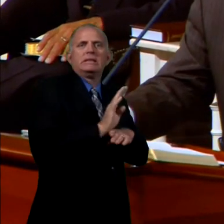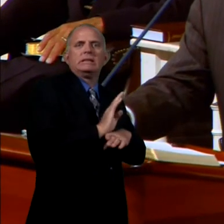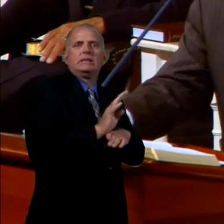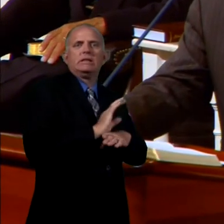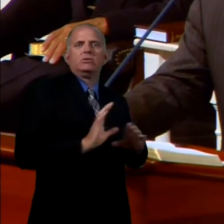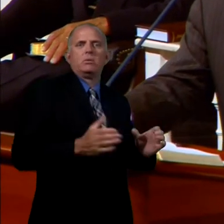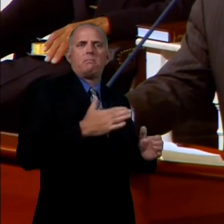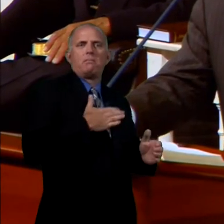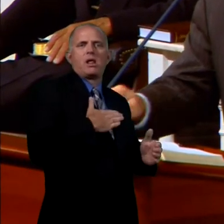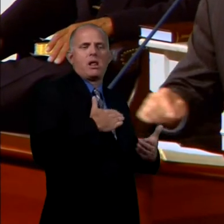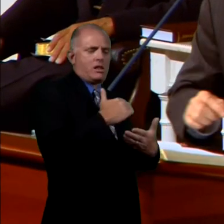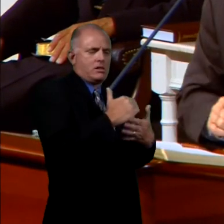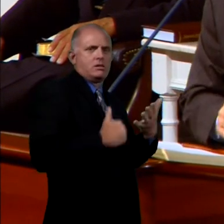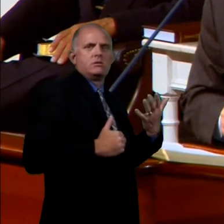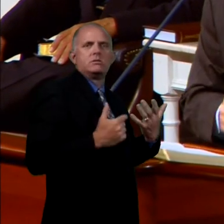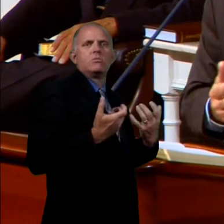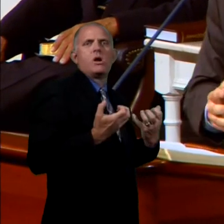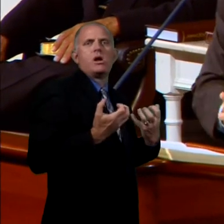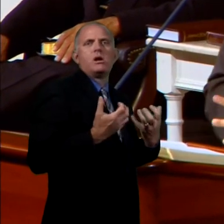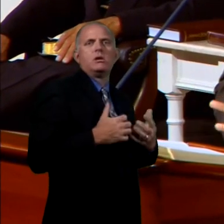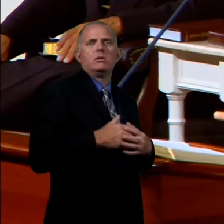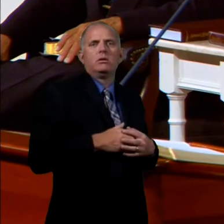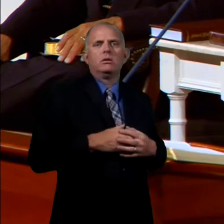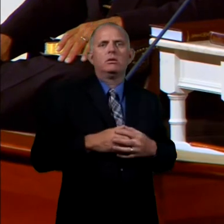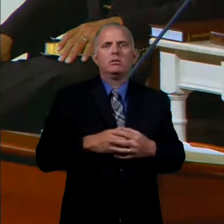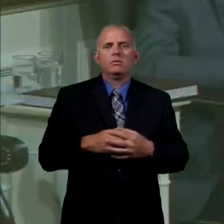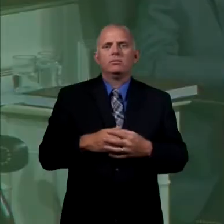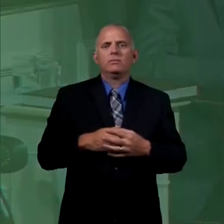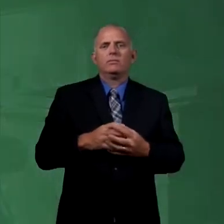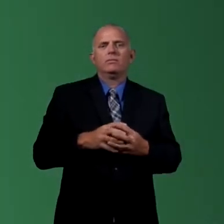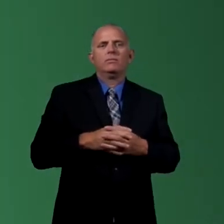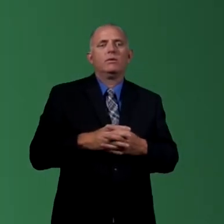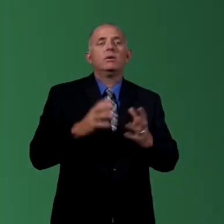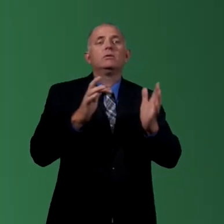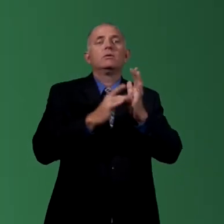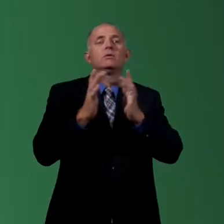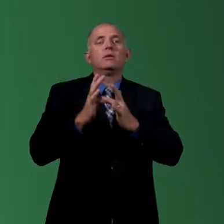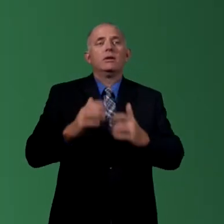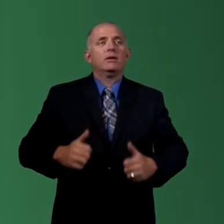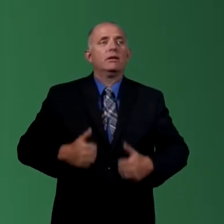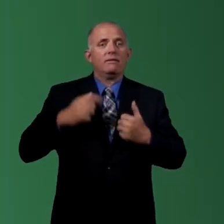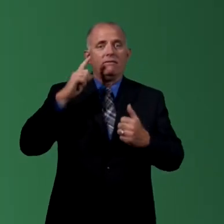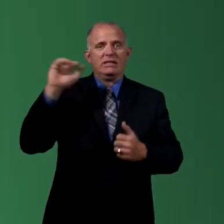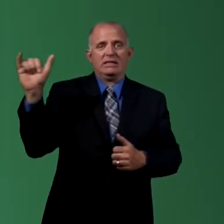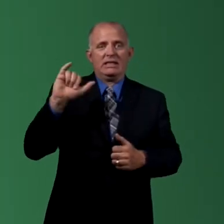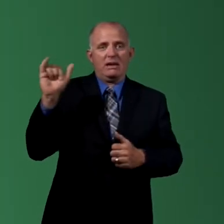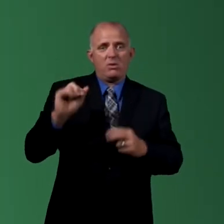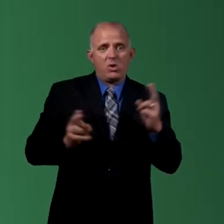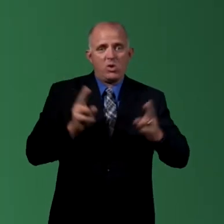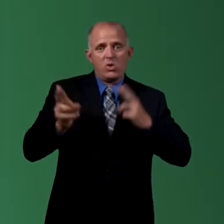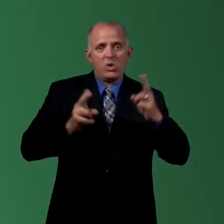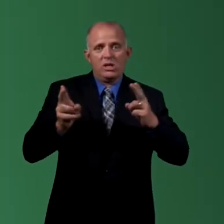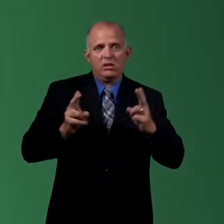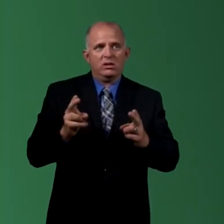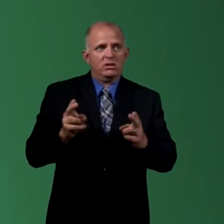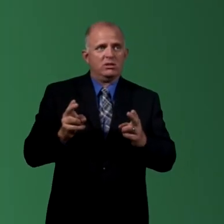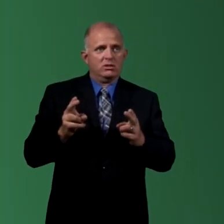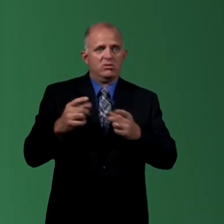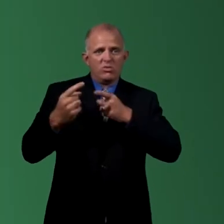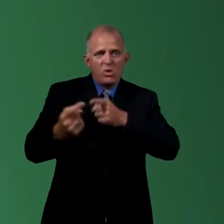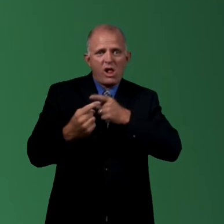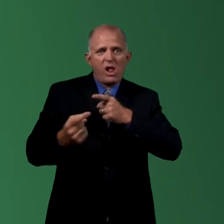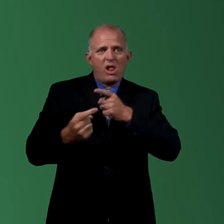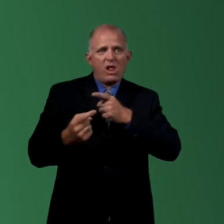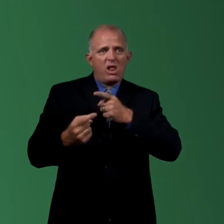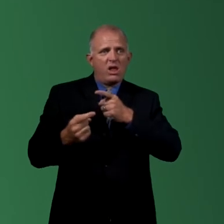what I want to do. Did Jesus live in this perpetual state of hurry? Did Jesus struggle with rushing through the day? Did Jesus struggle